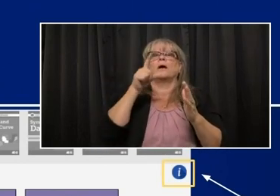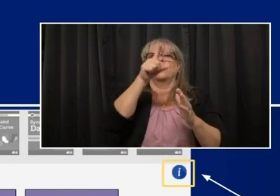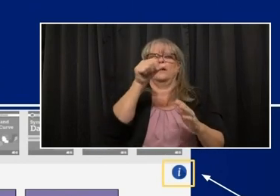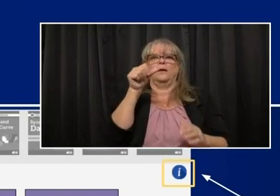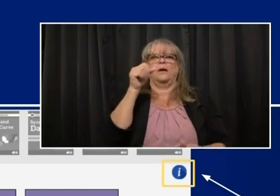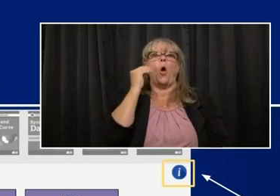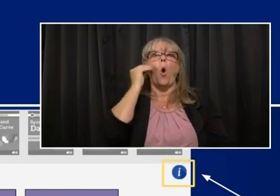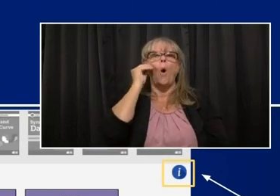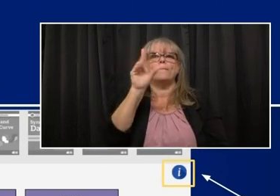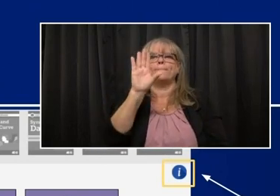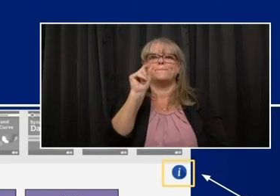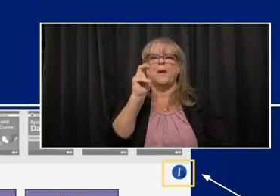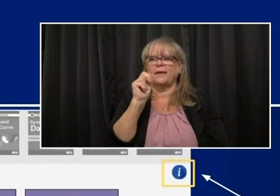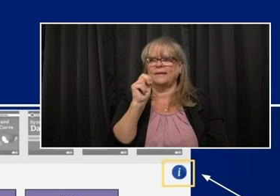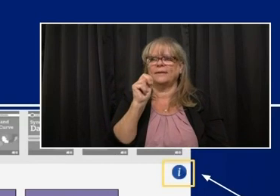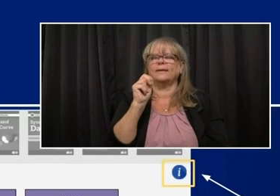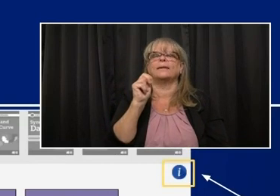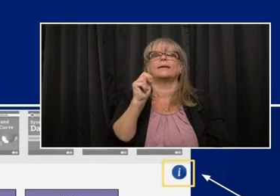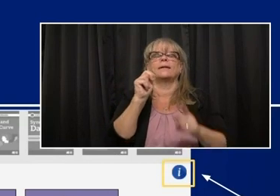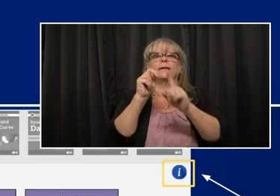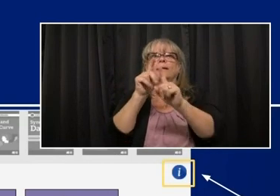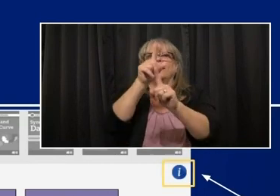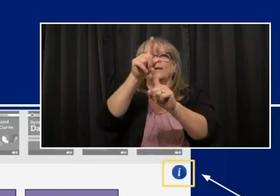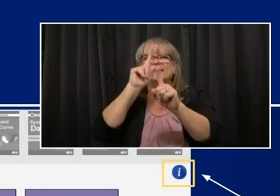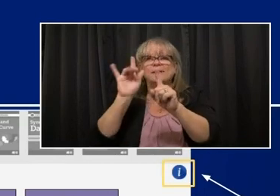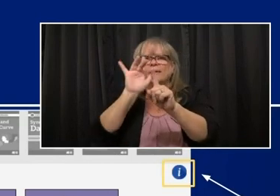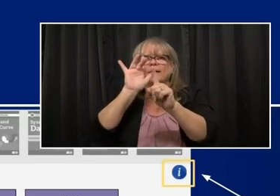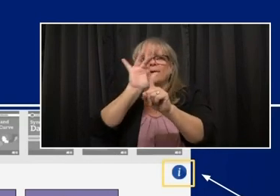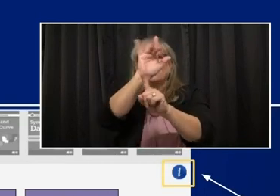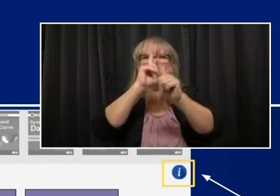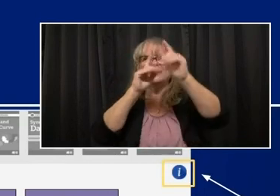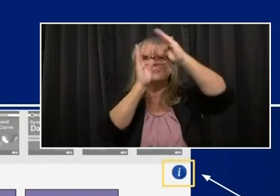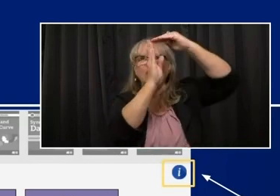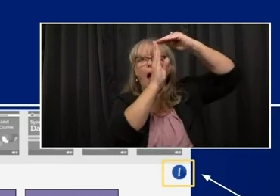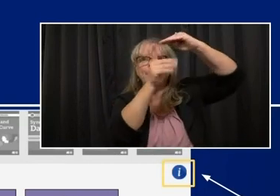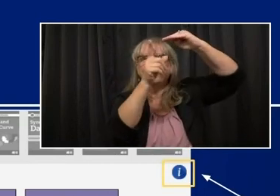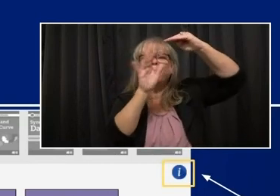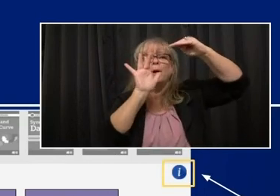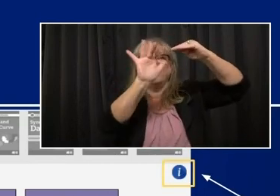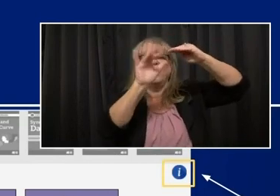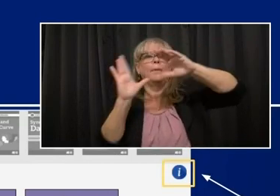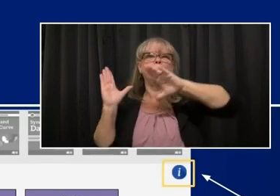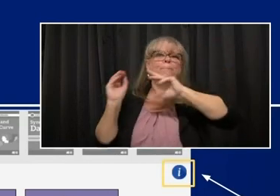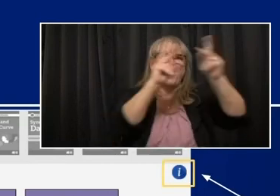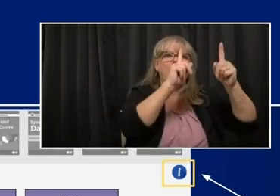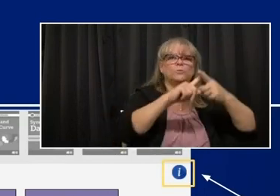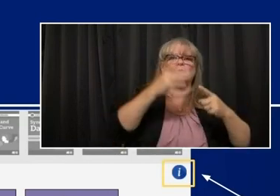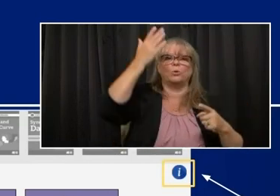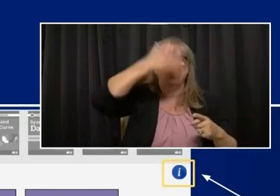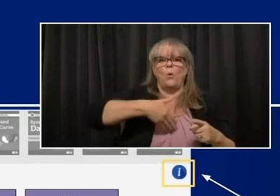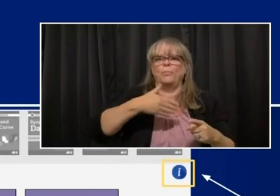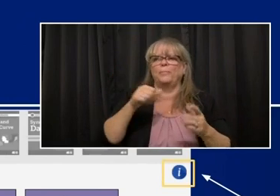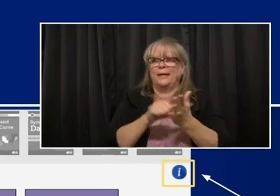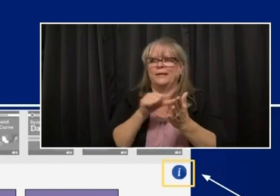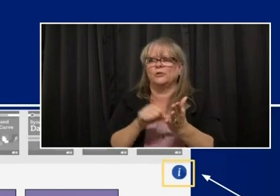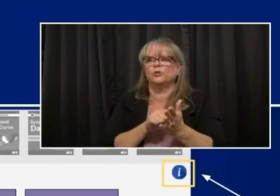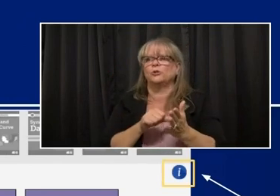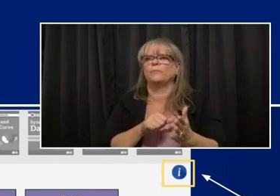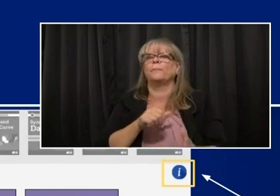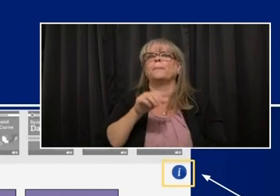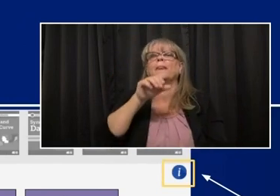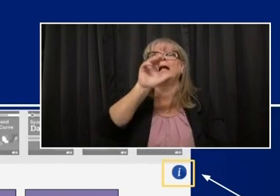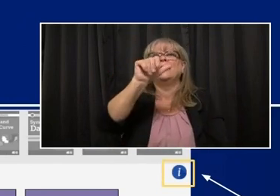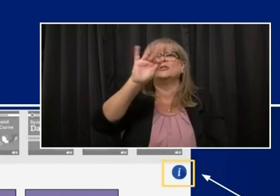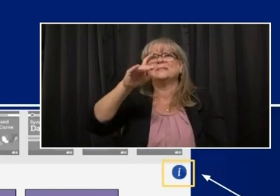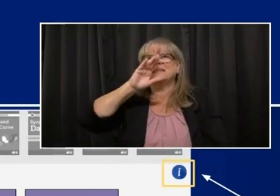back to home. And you'll also see an information tab that you can click on to really get more detailed information about the